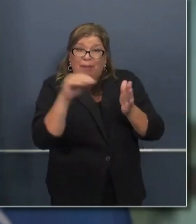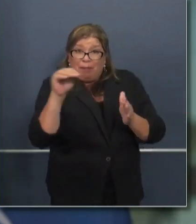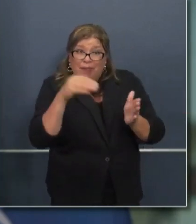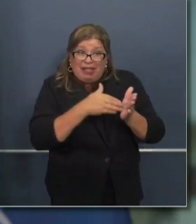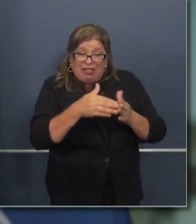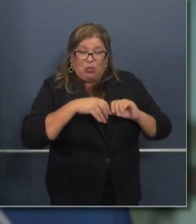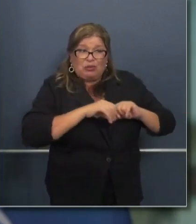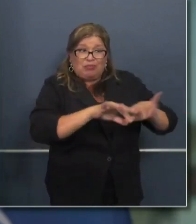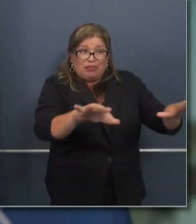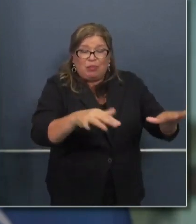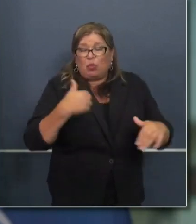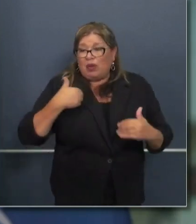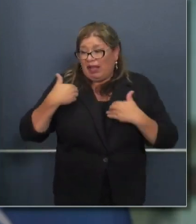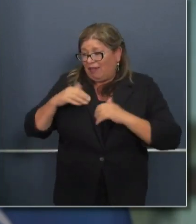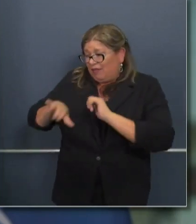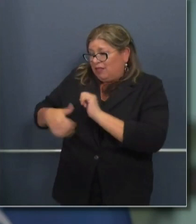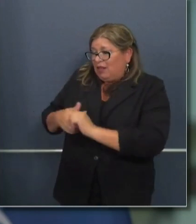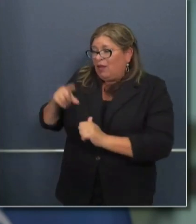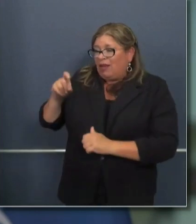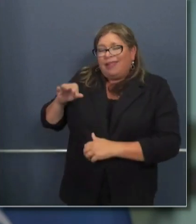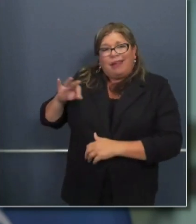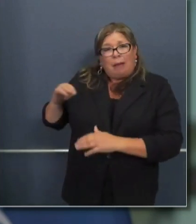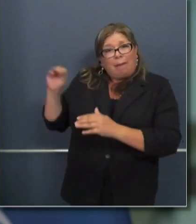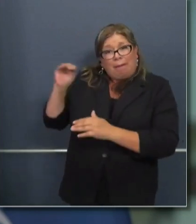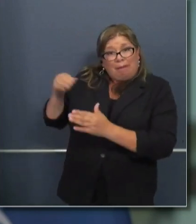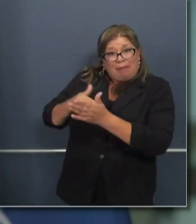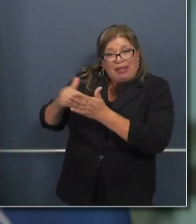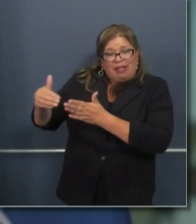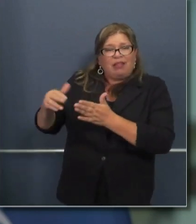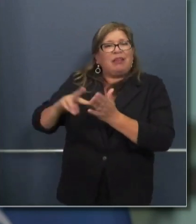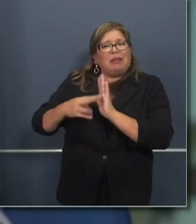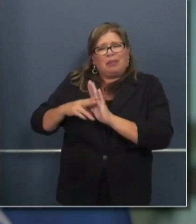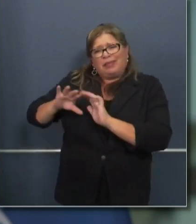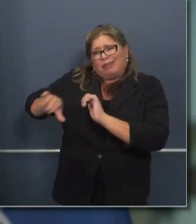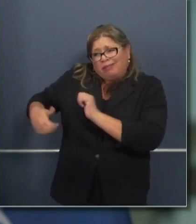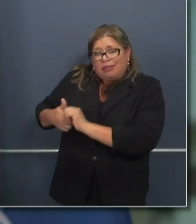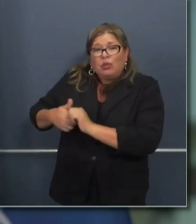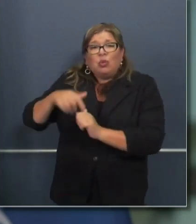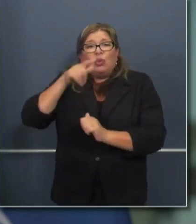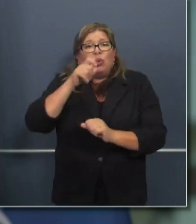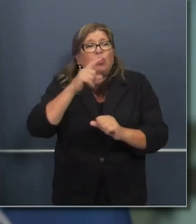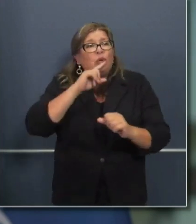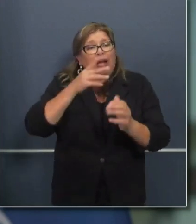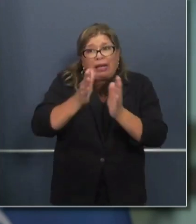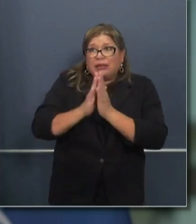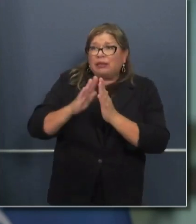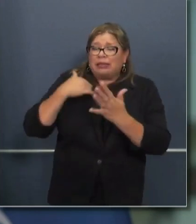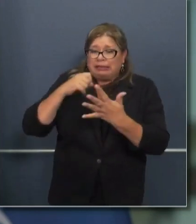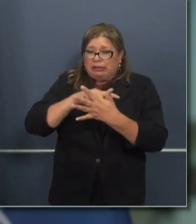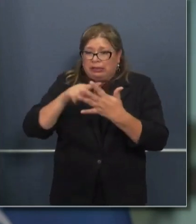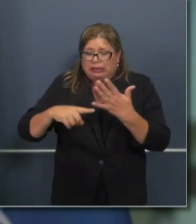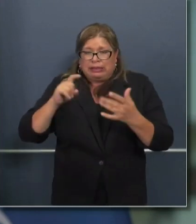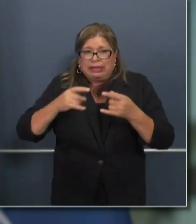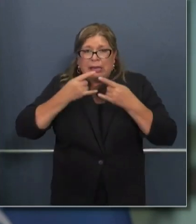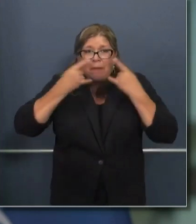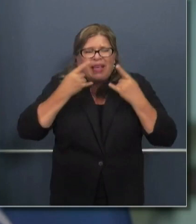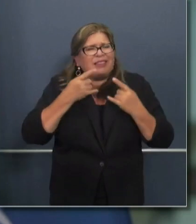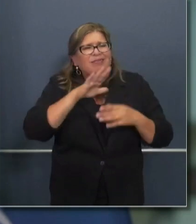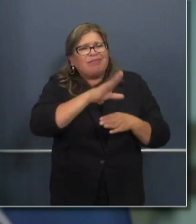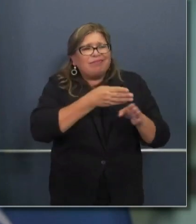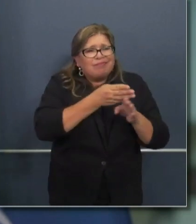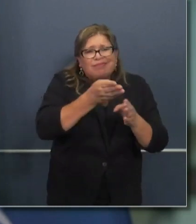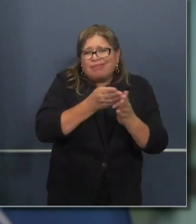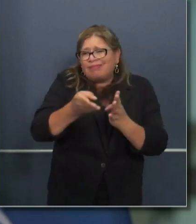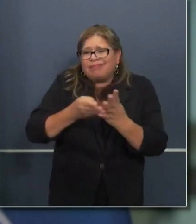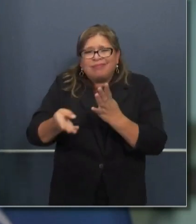We're trying to turn that around as quickly as possible and get through all of those orders of masks within sectors and throughout the